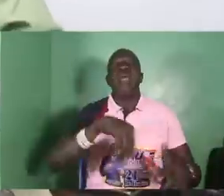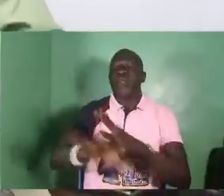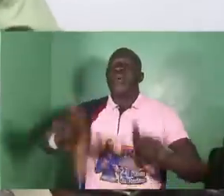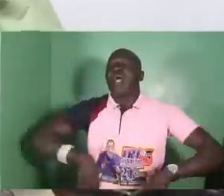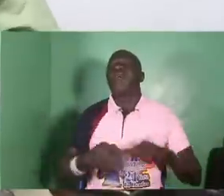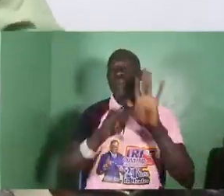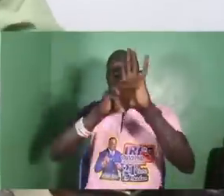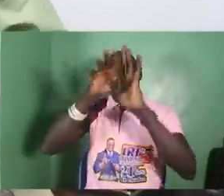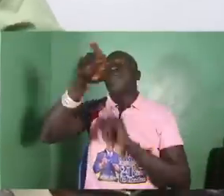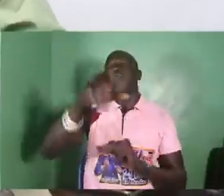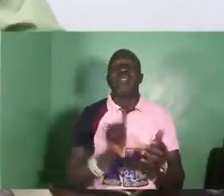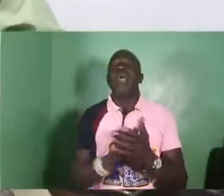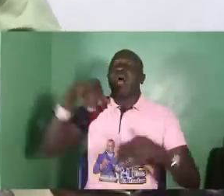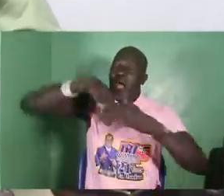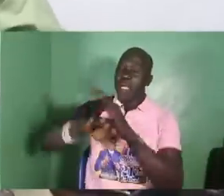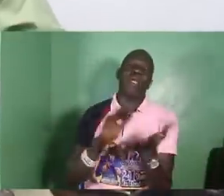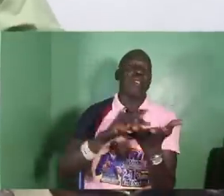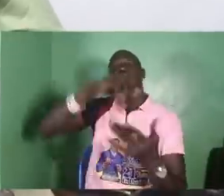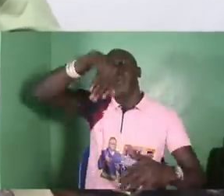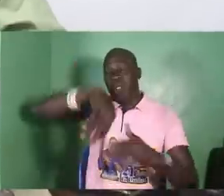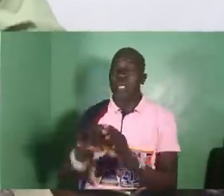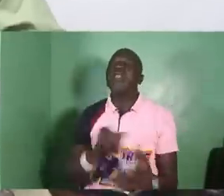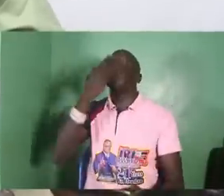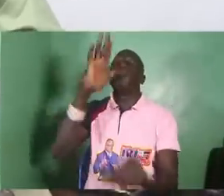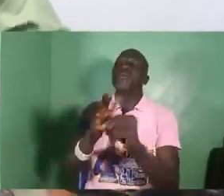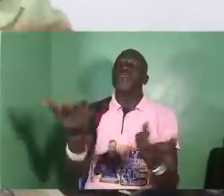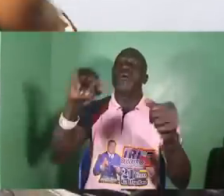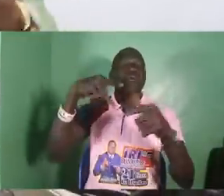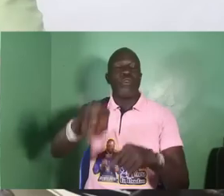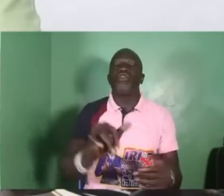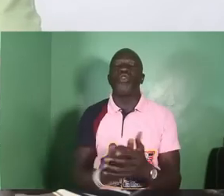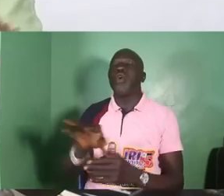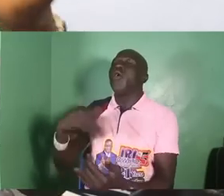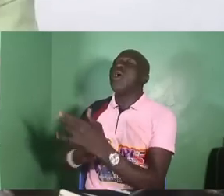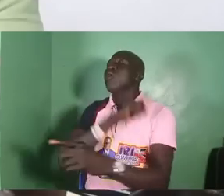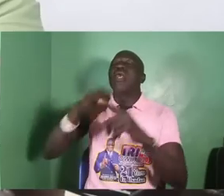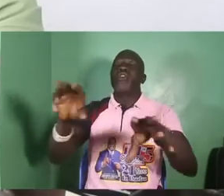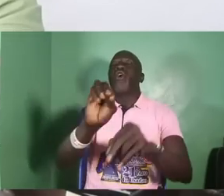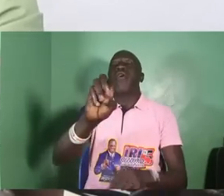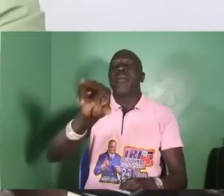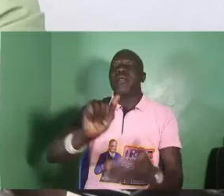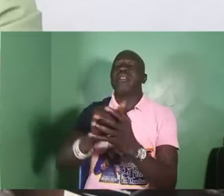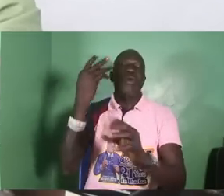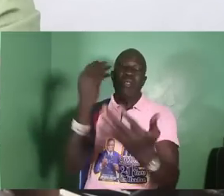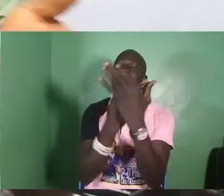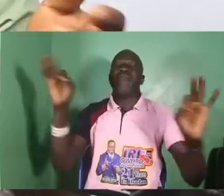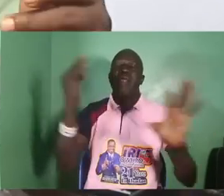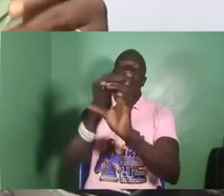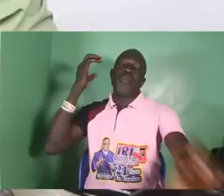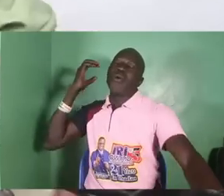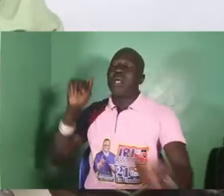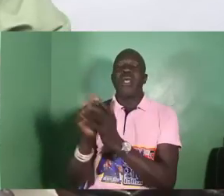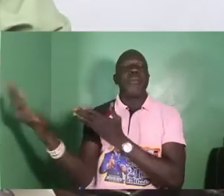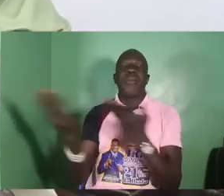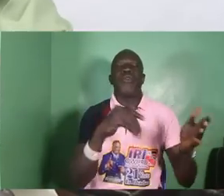ye ko fo amen wa won lo go lo amen ilere ase fun amen wo pa ti do re meji what's better than you be free back o ma